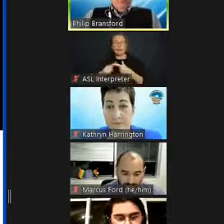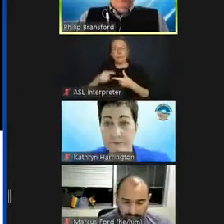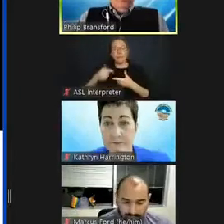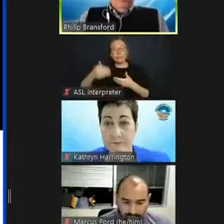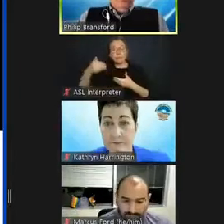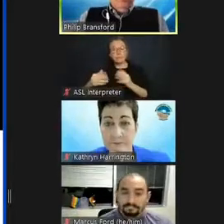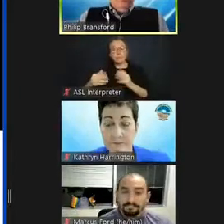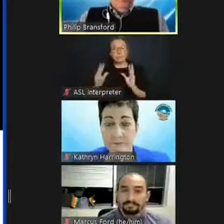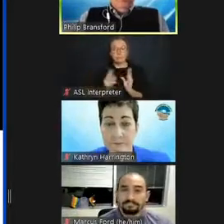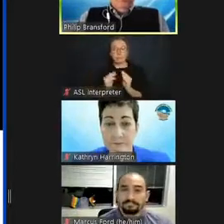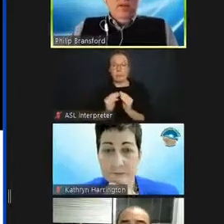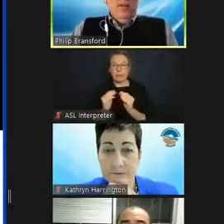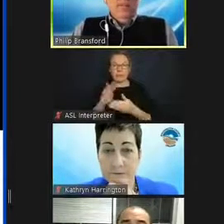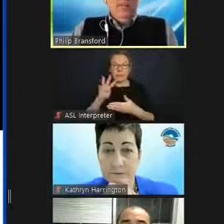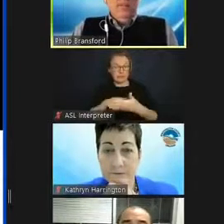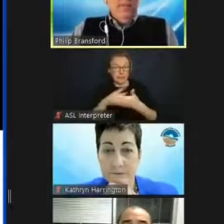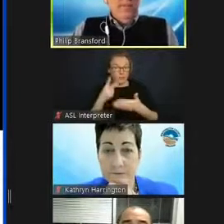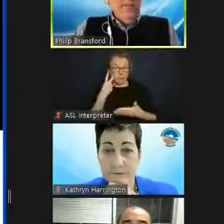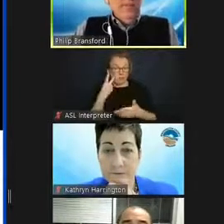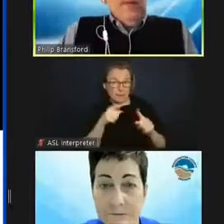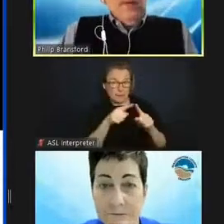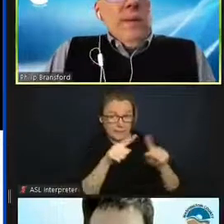listed here on this slide,